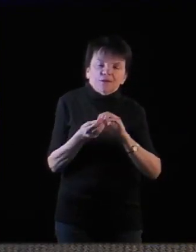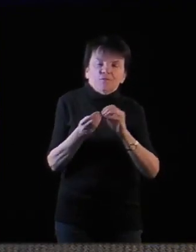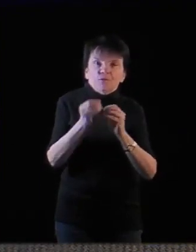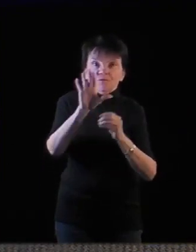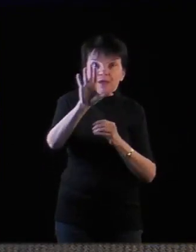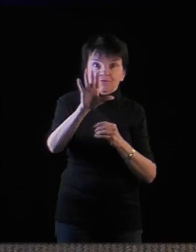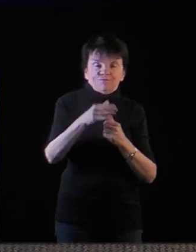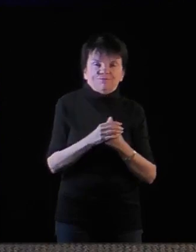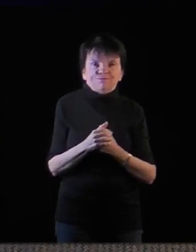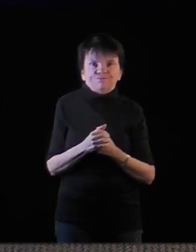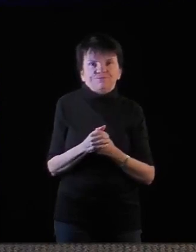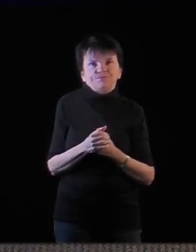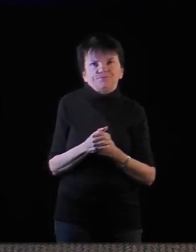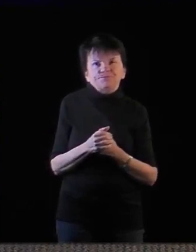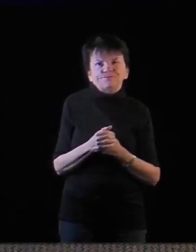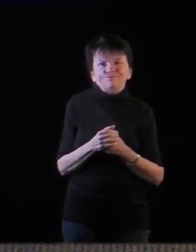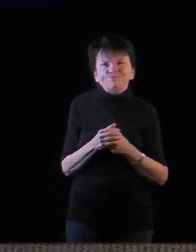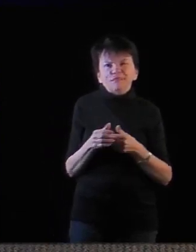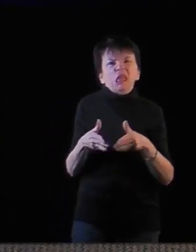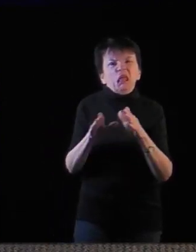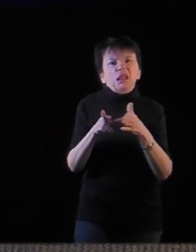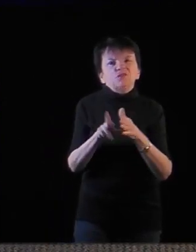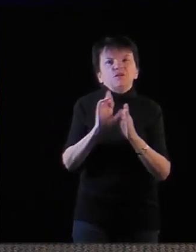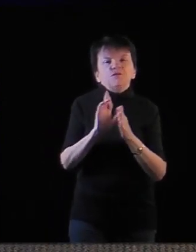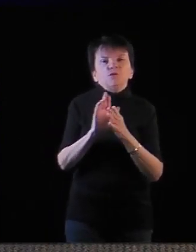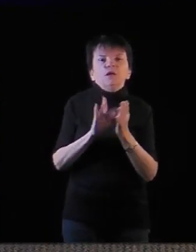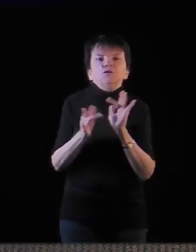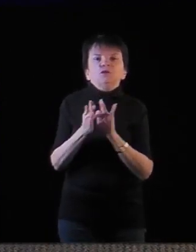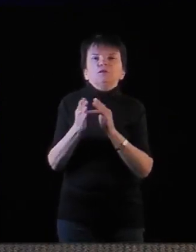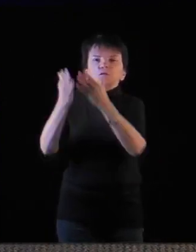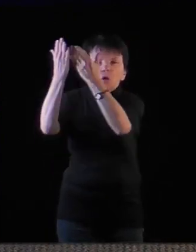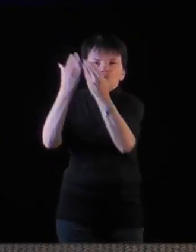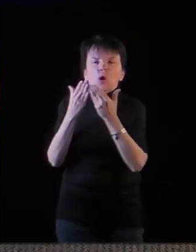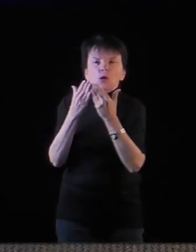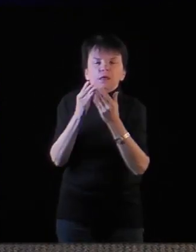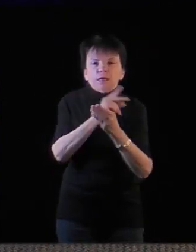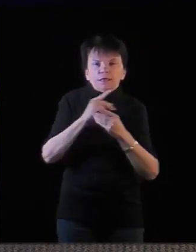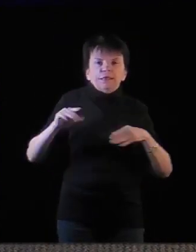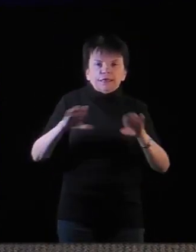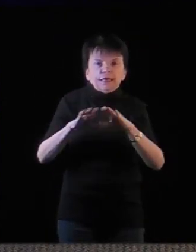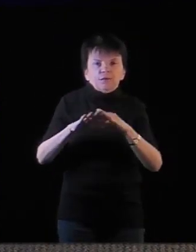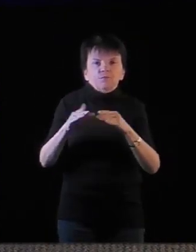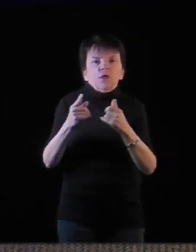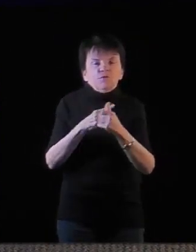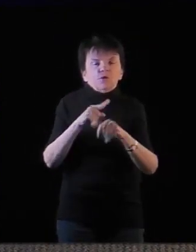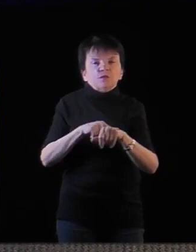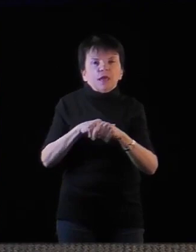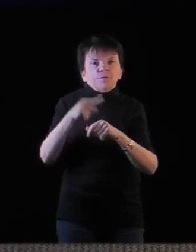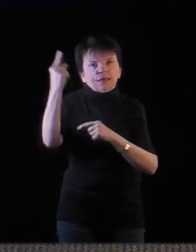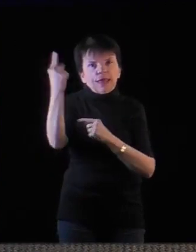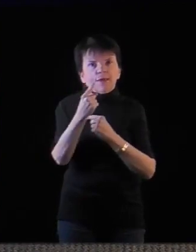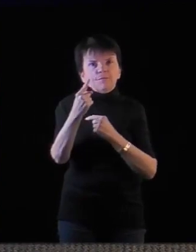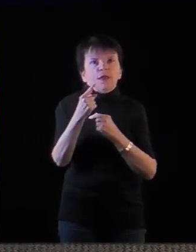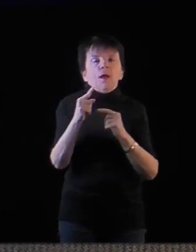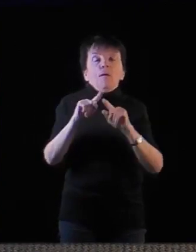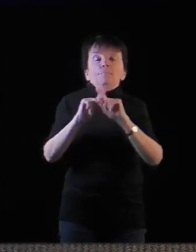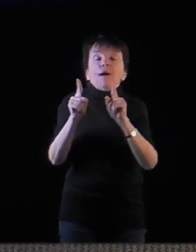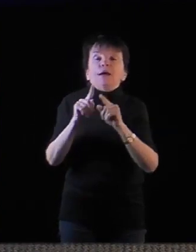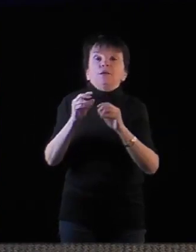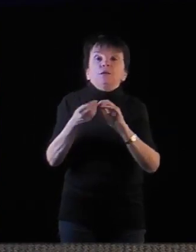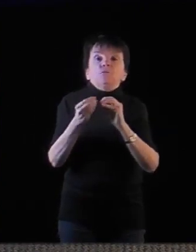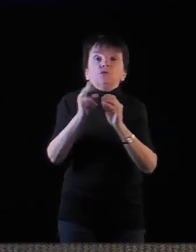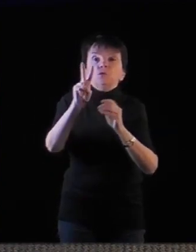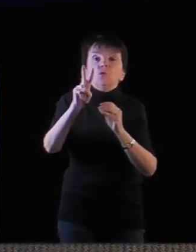today. So let's review real quickly. Jesus brought the kingdom near when he came the first time. Second, yet there is still more of the kingdom